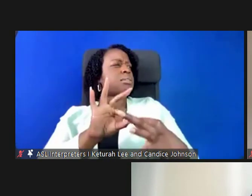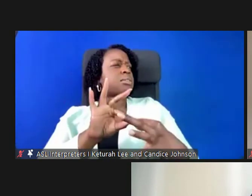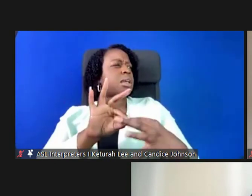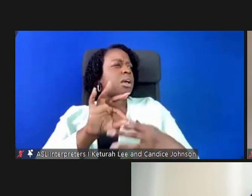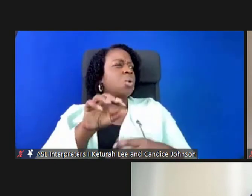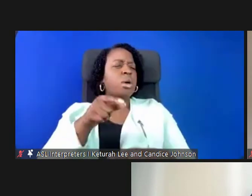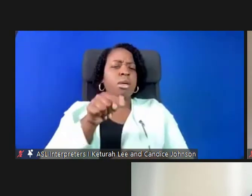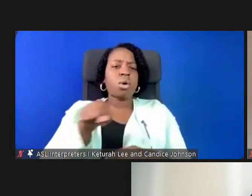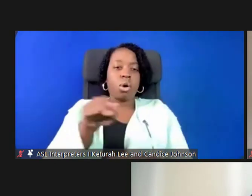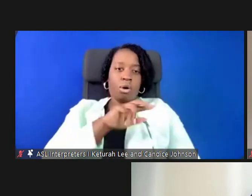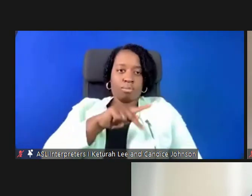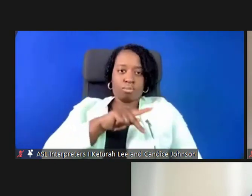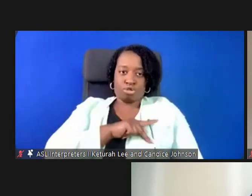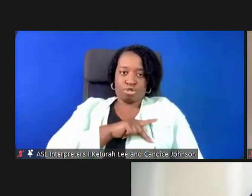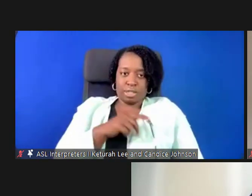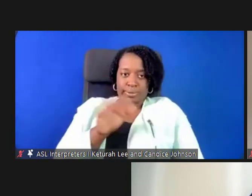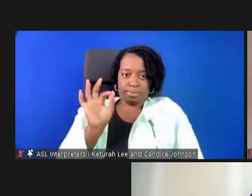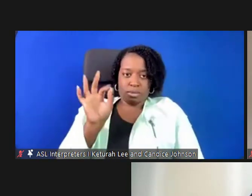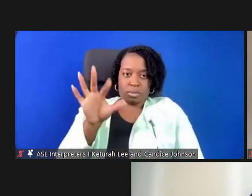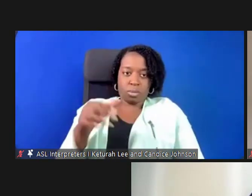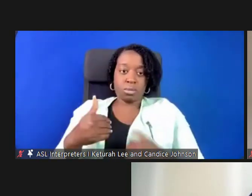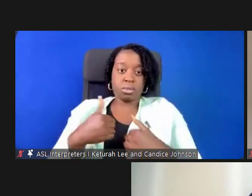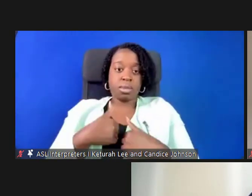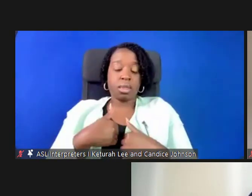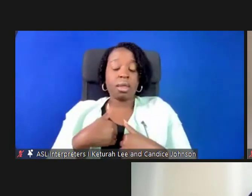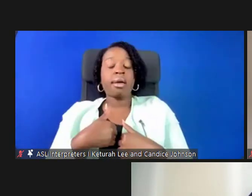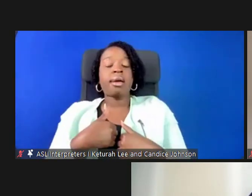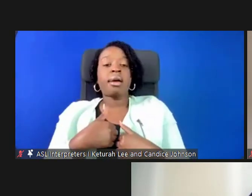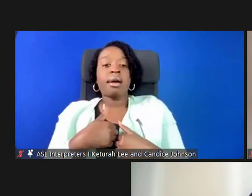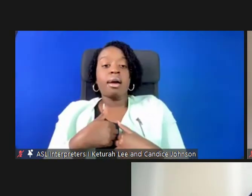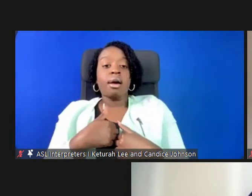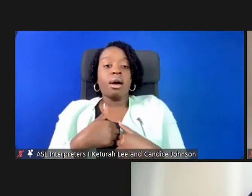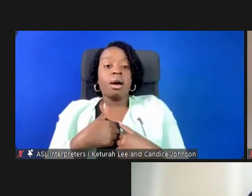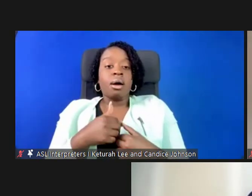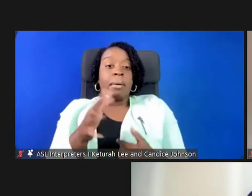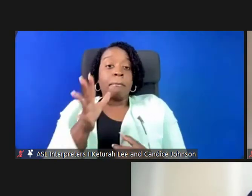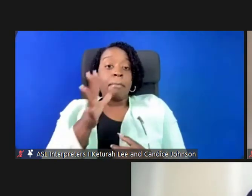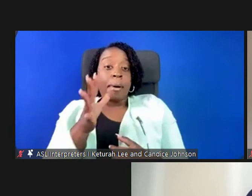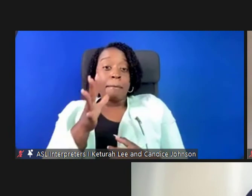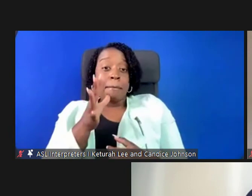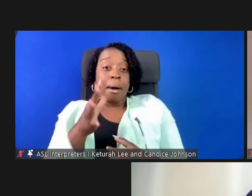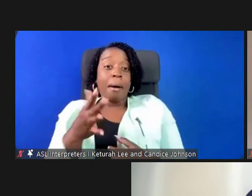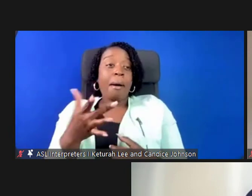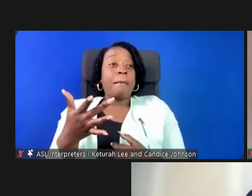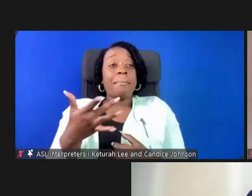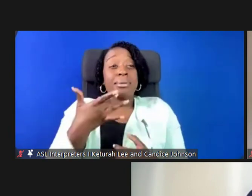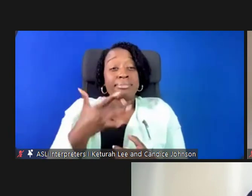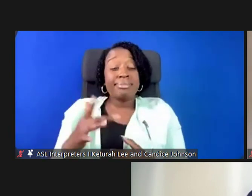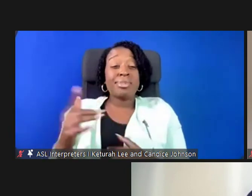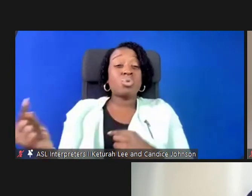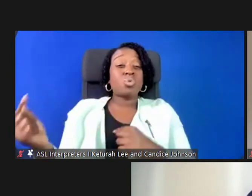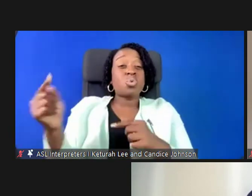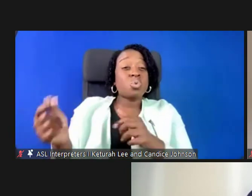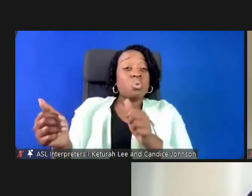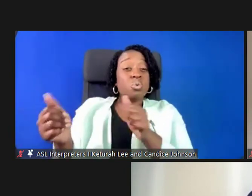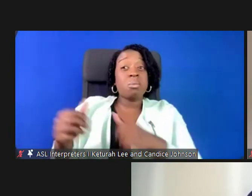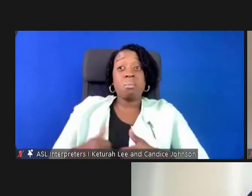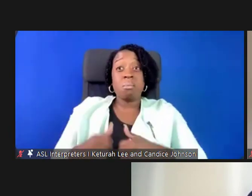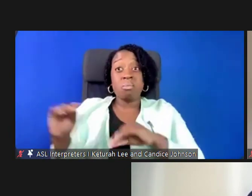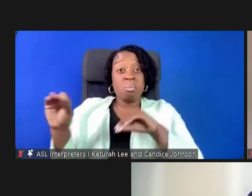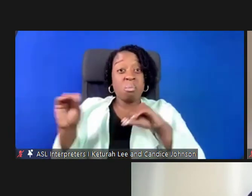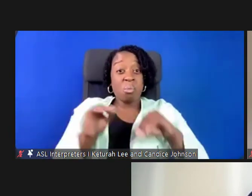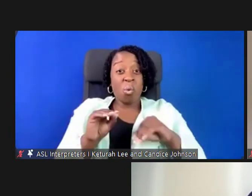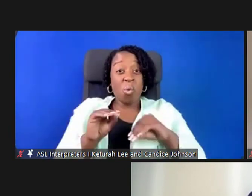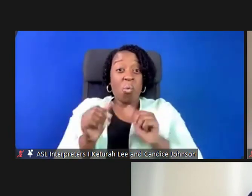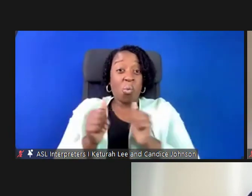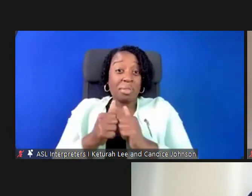some of you know that I had the fortune during the pandemic to have my mom come live with me for several months. I think had we not been in a pandemic, that wouldn't